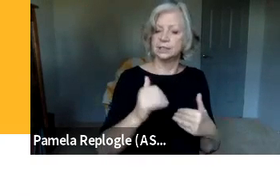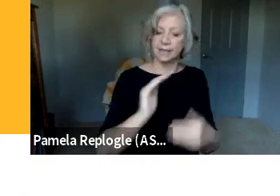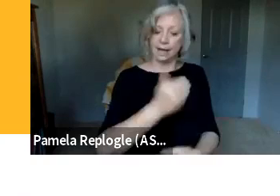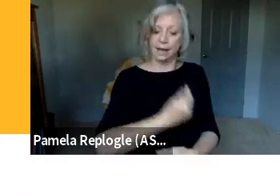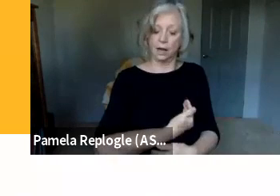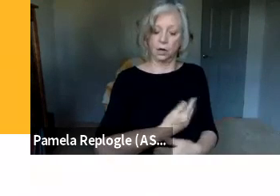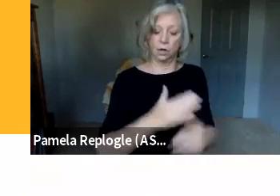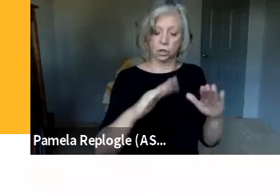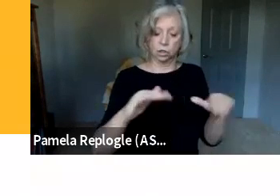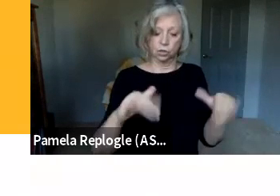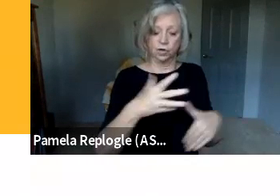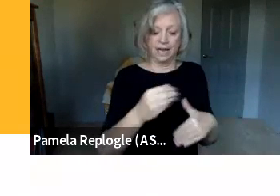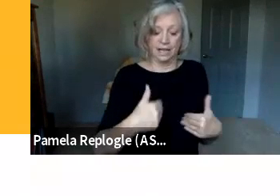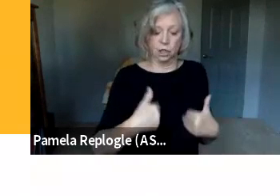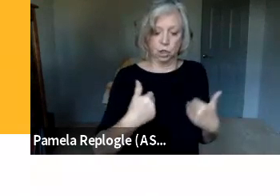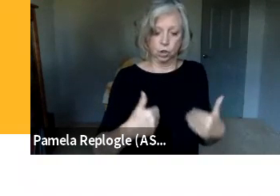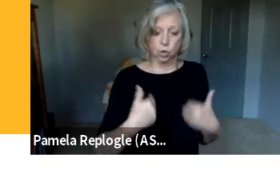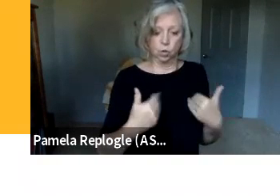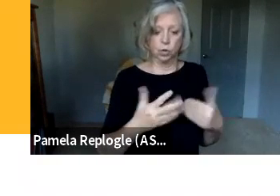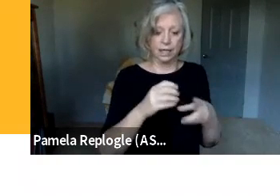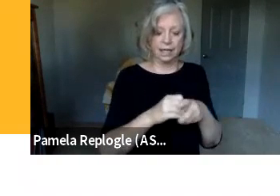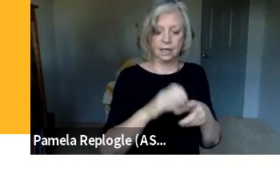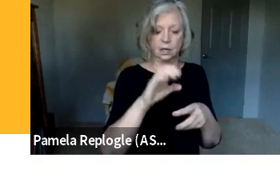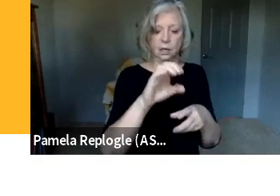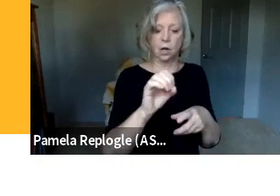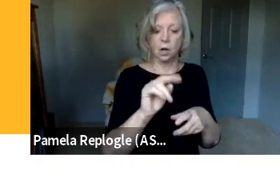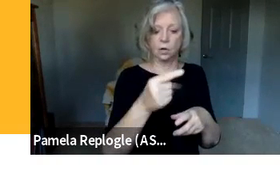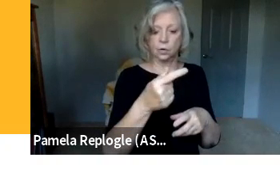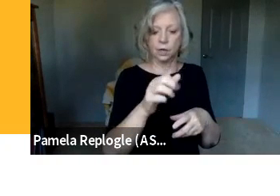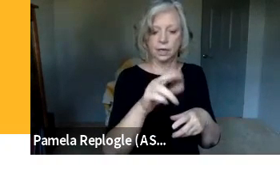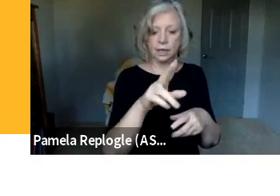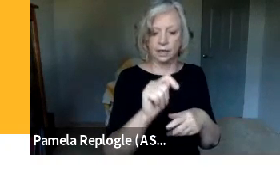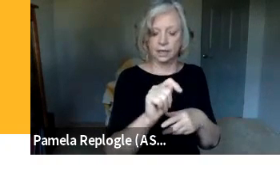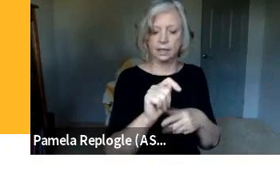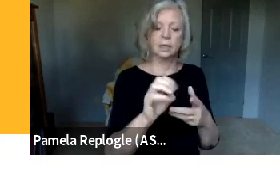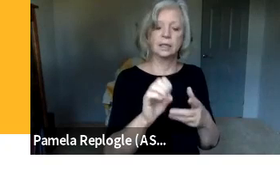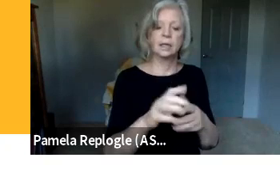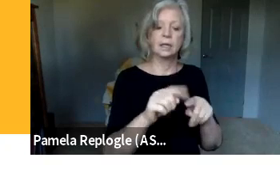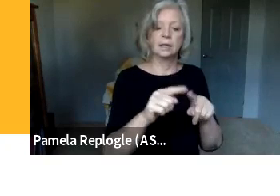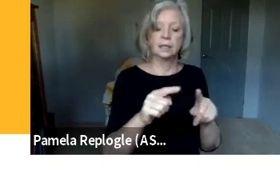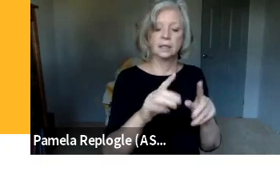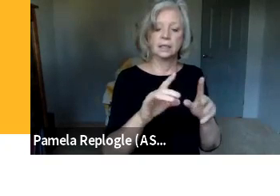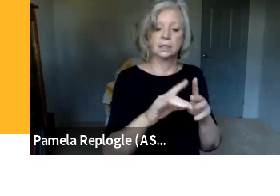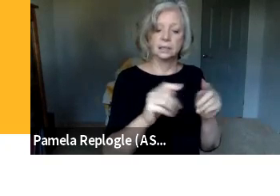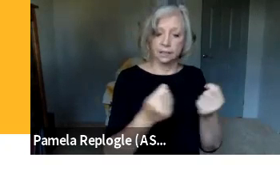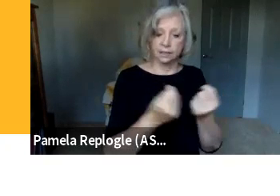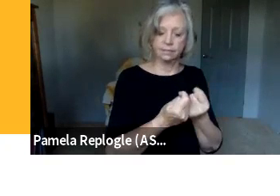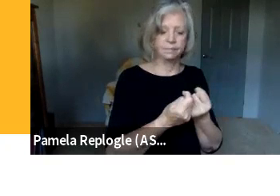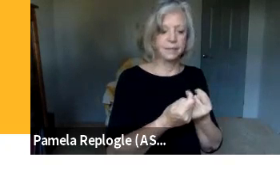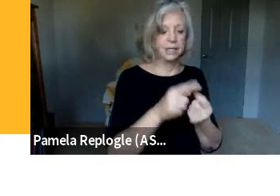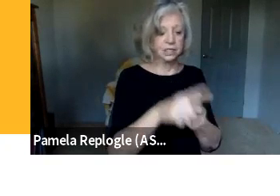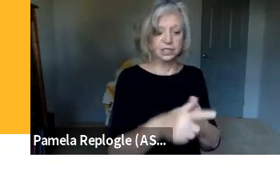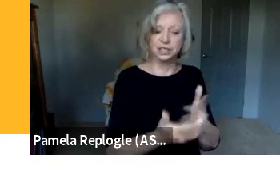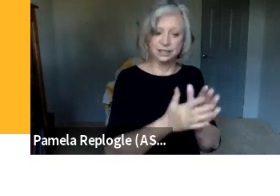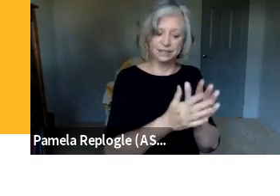in congregate settings lead for our COVID-19 response. She has been fast and furiously